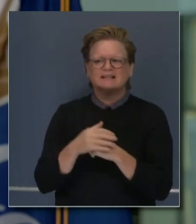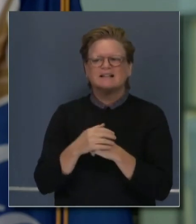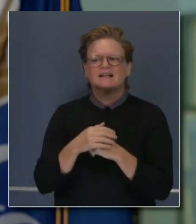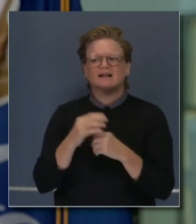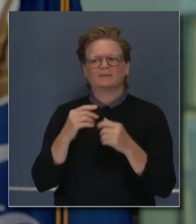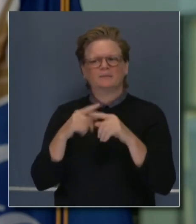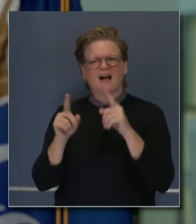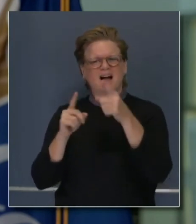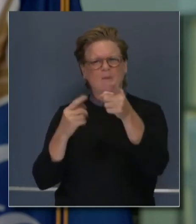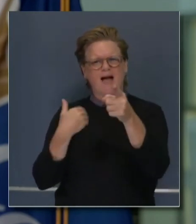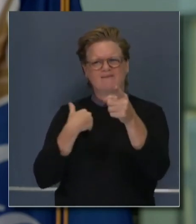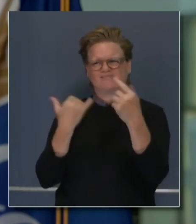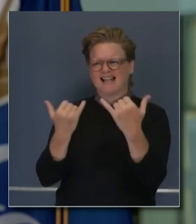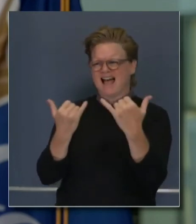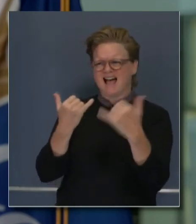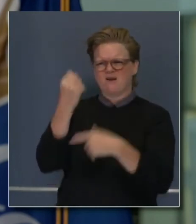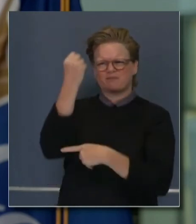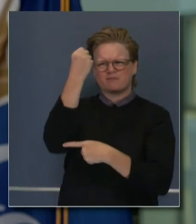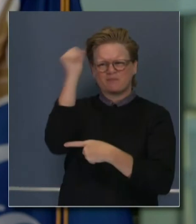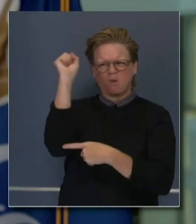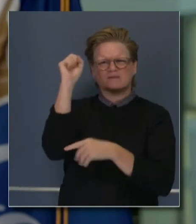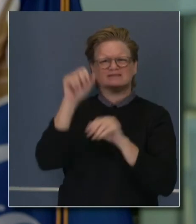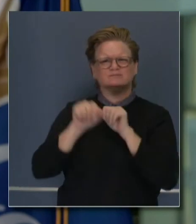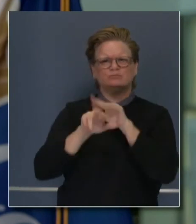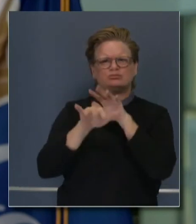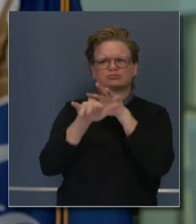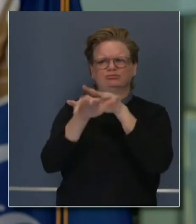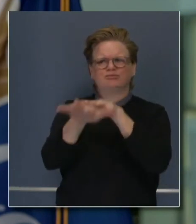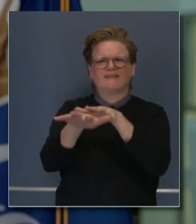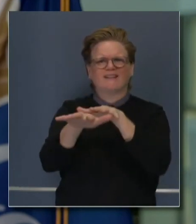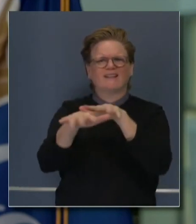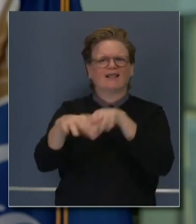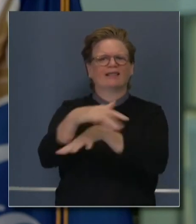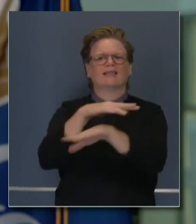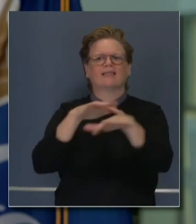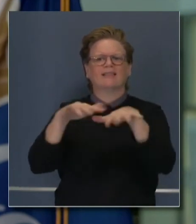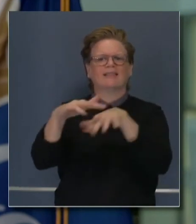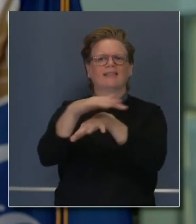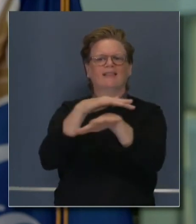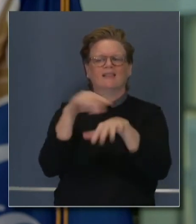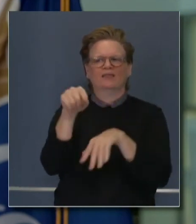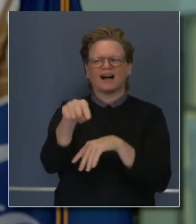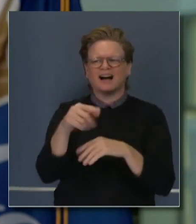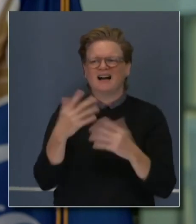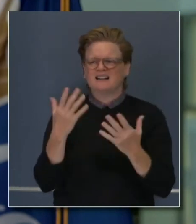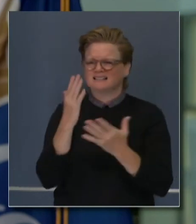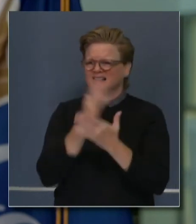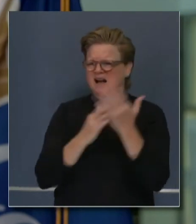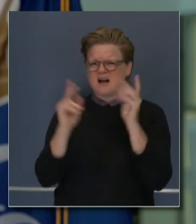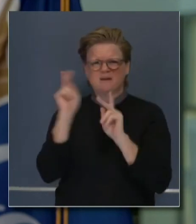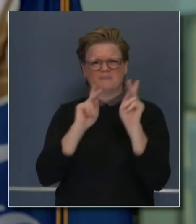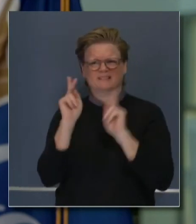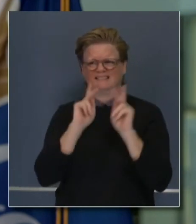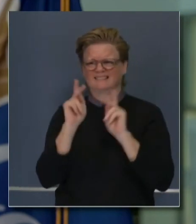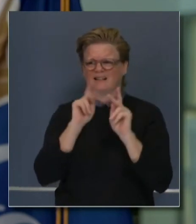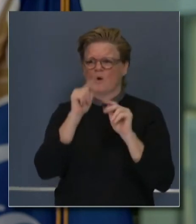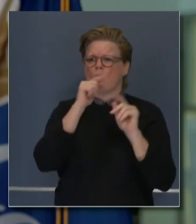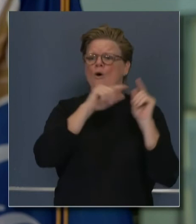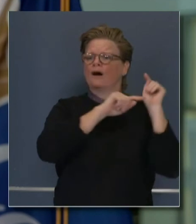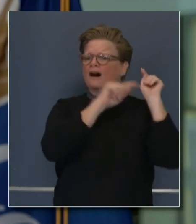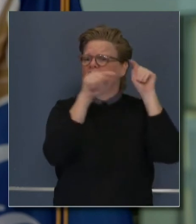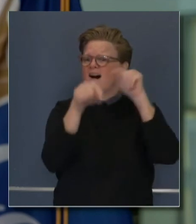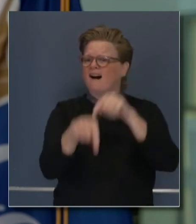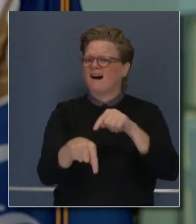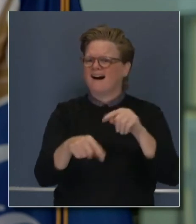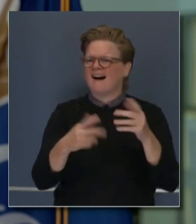in on the protests and the theory that some of these people are coming in from out of town to sort of create chaos as well